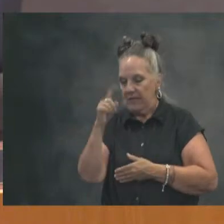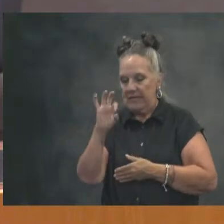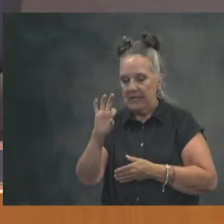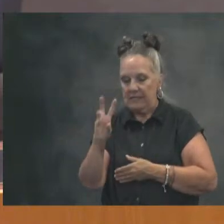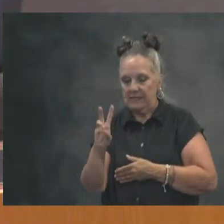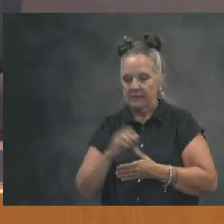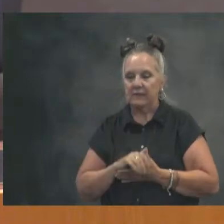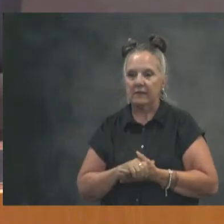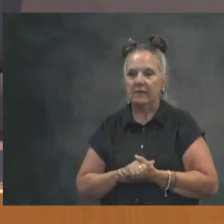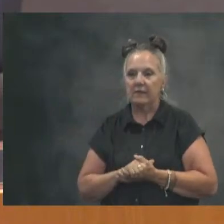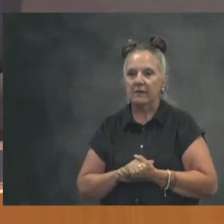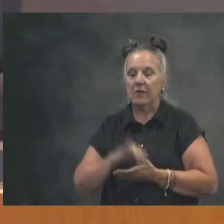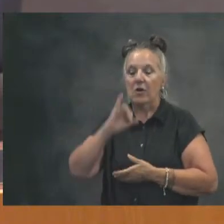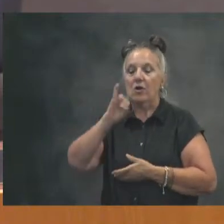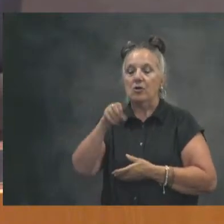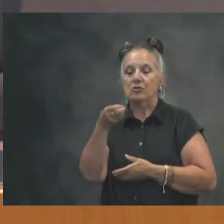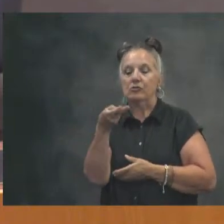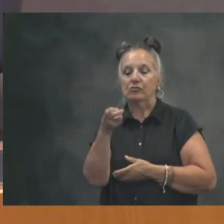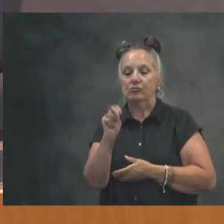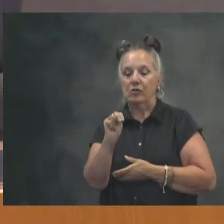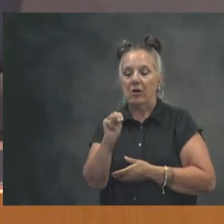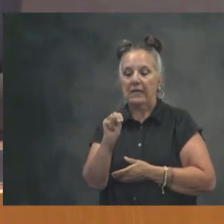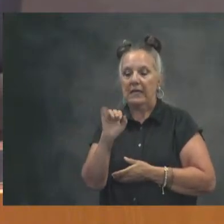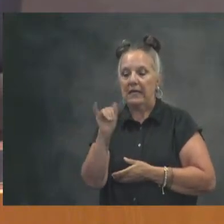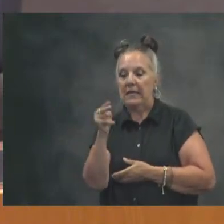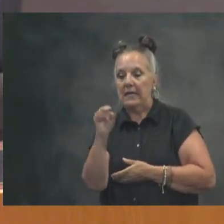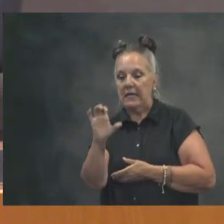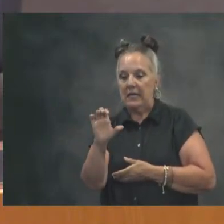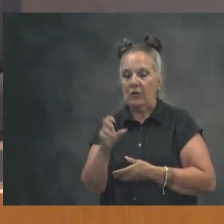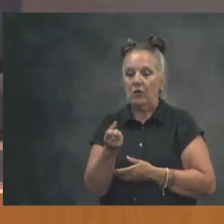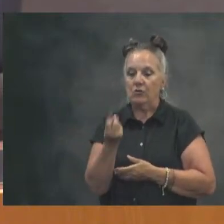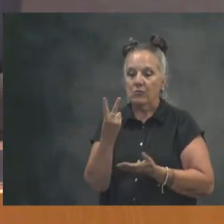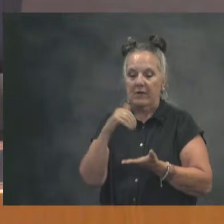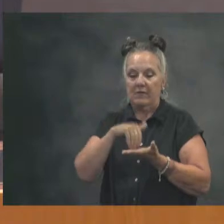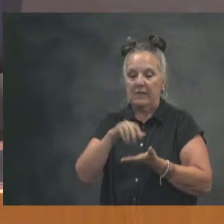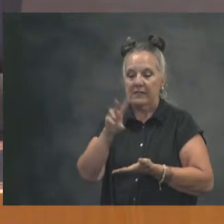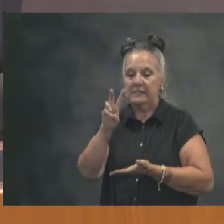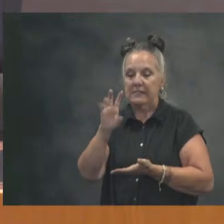$8,396.96. Johnny's Incorporated at a cost of